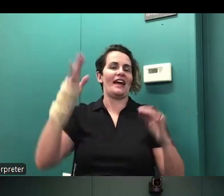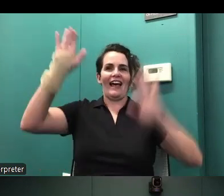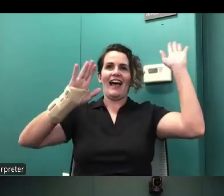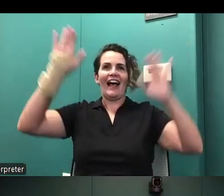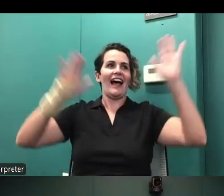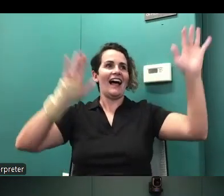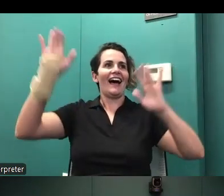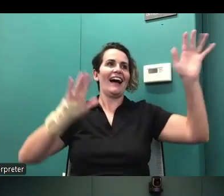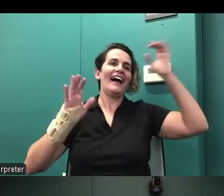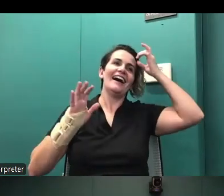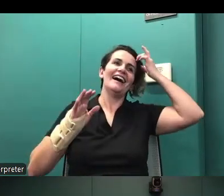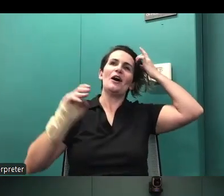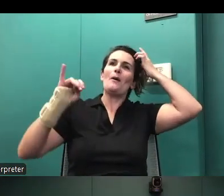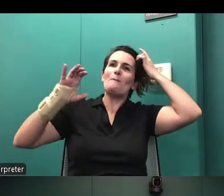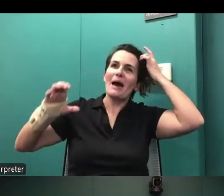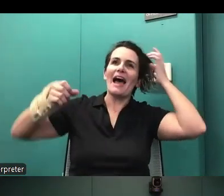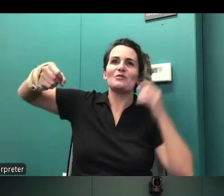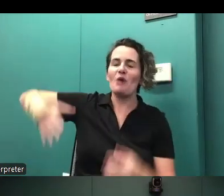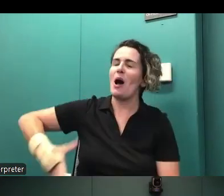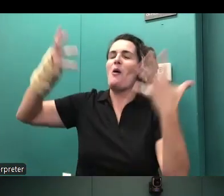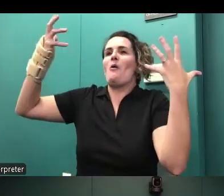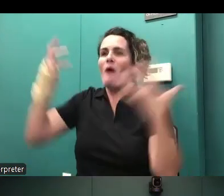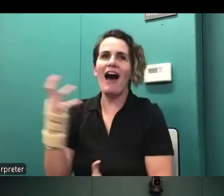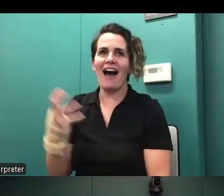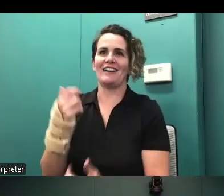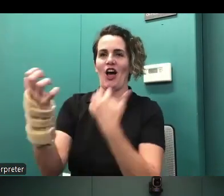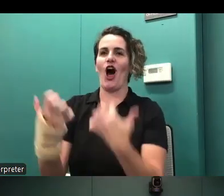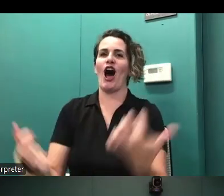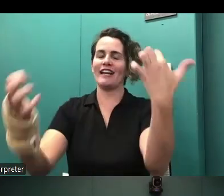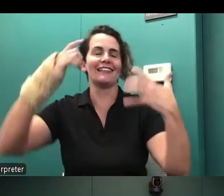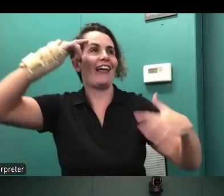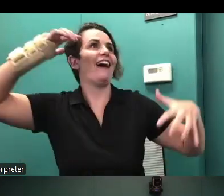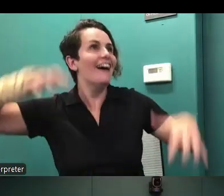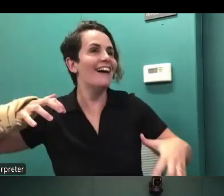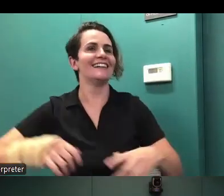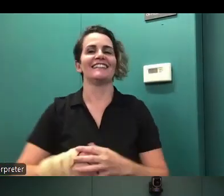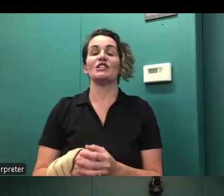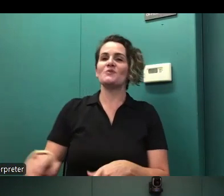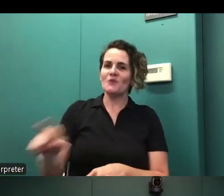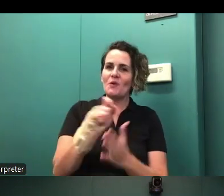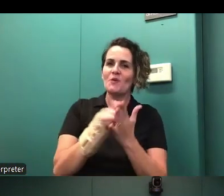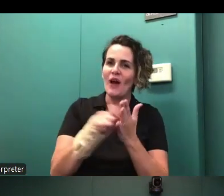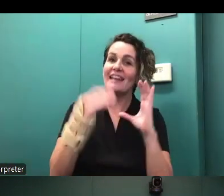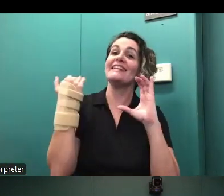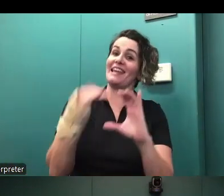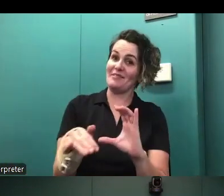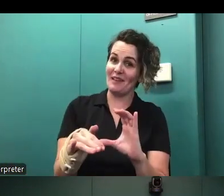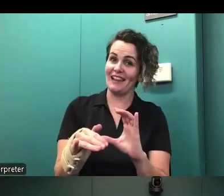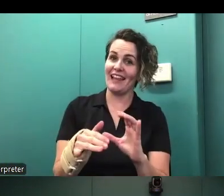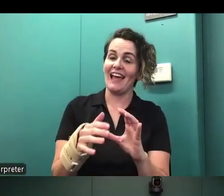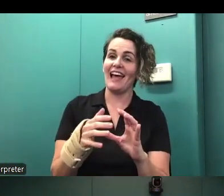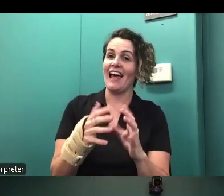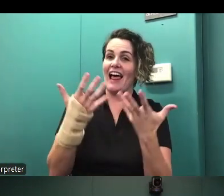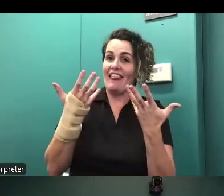Mic drop, mic drop. Whoa, that's amazing. I started last year, you guys. You write an email and then you can save it as a